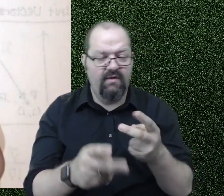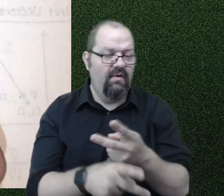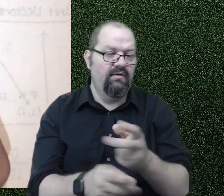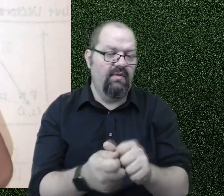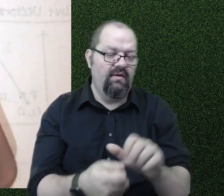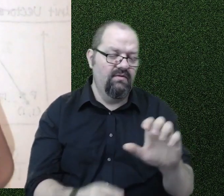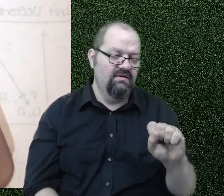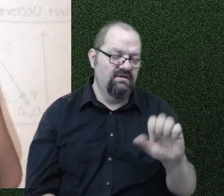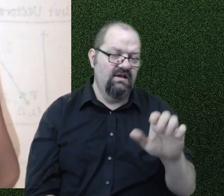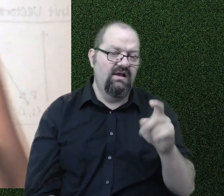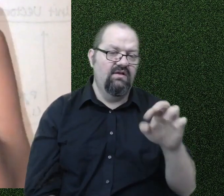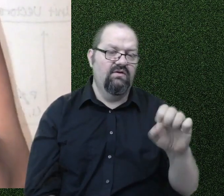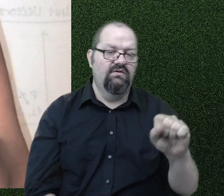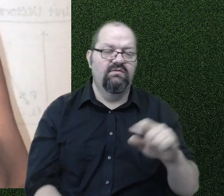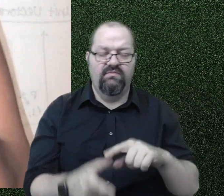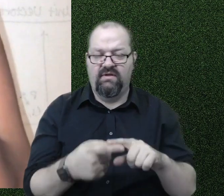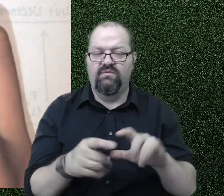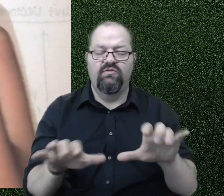we just multiply the scalar